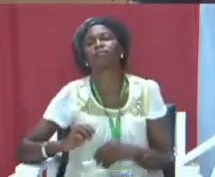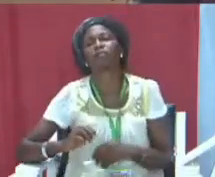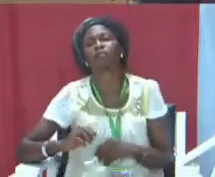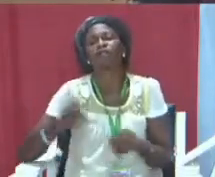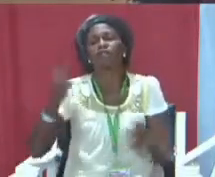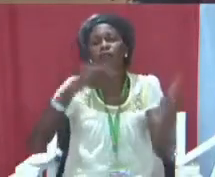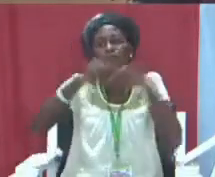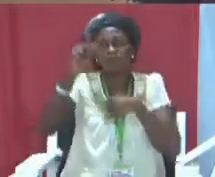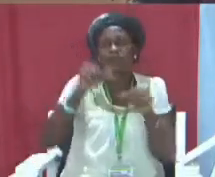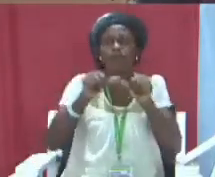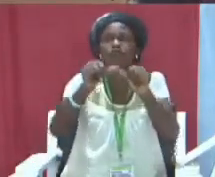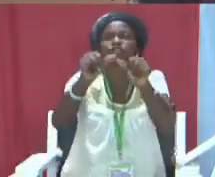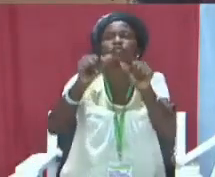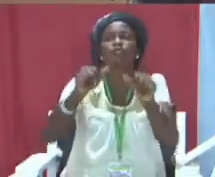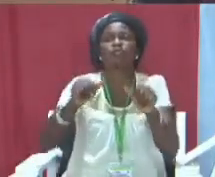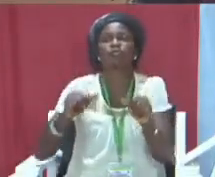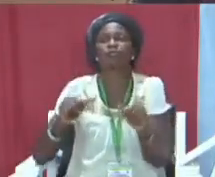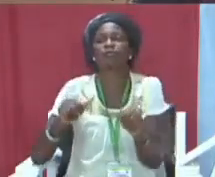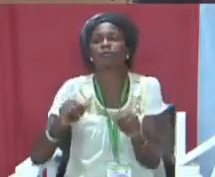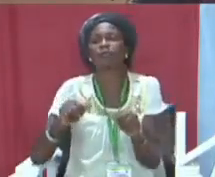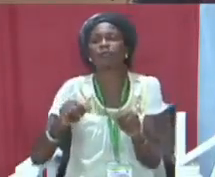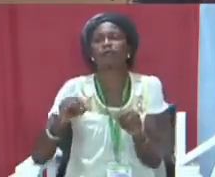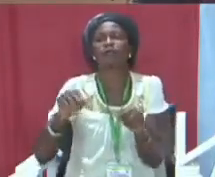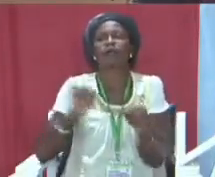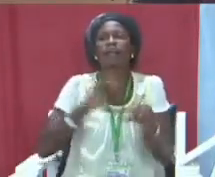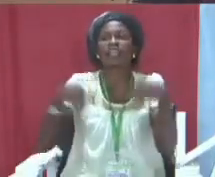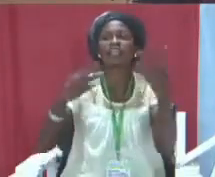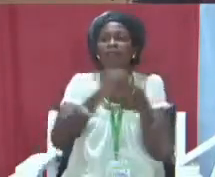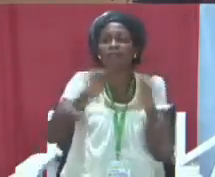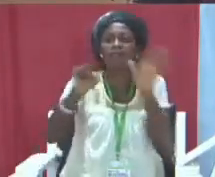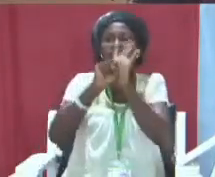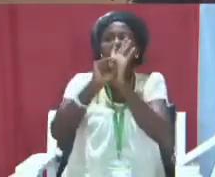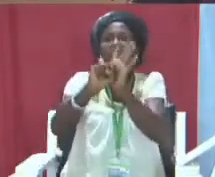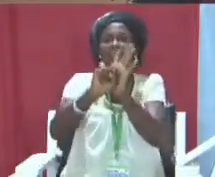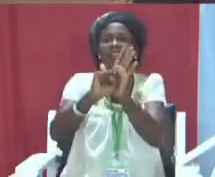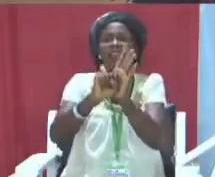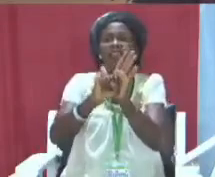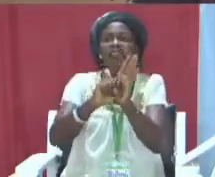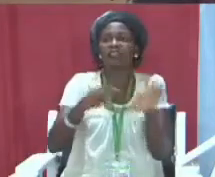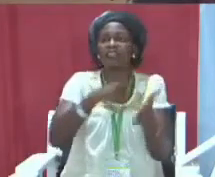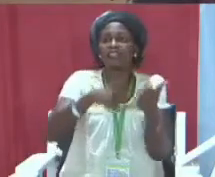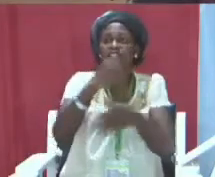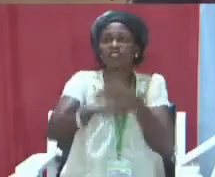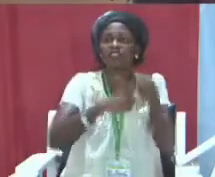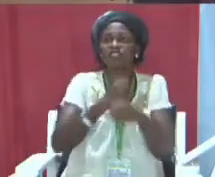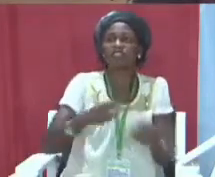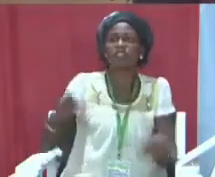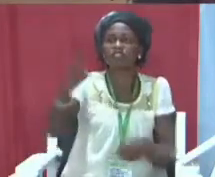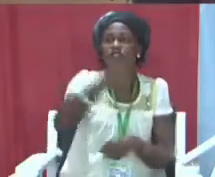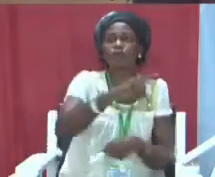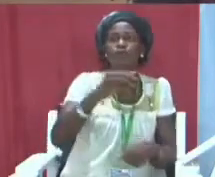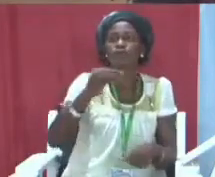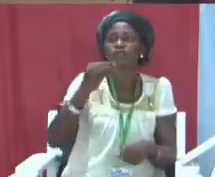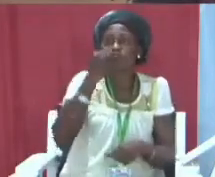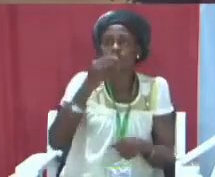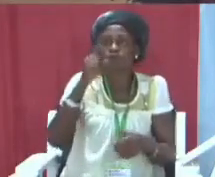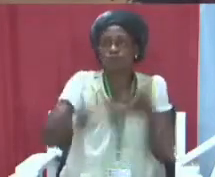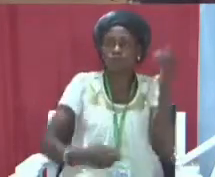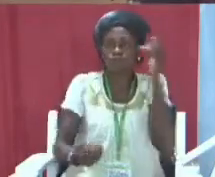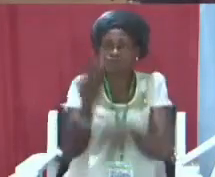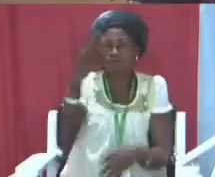The prophet continued, I give you a sign. This year you will eat what grows of